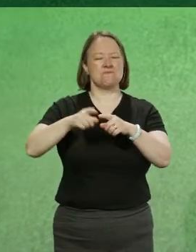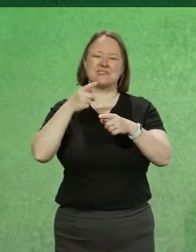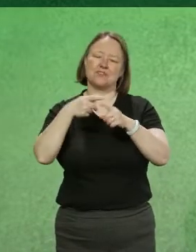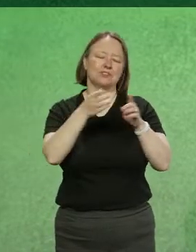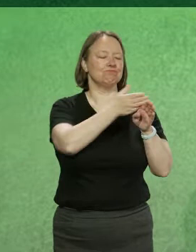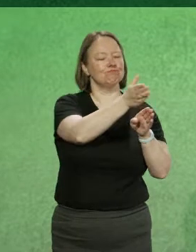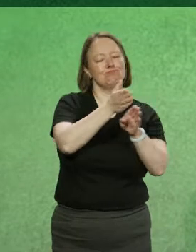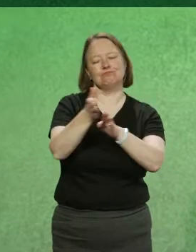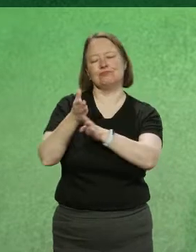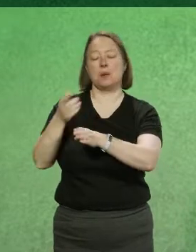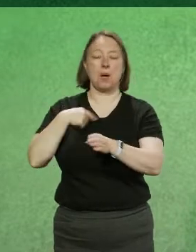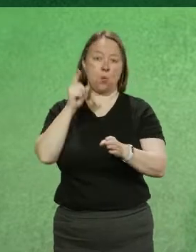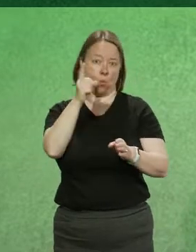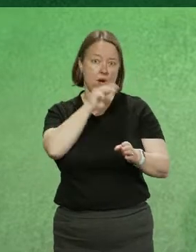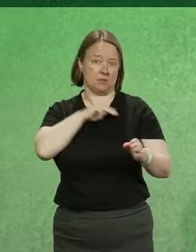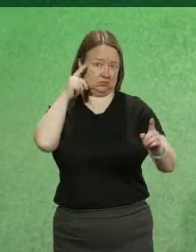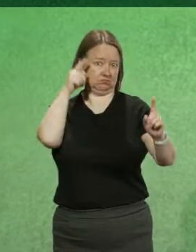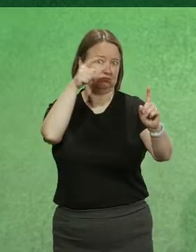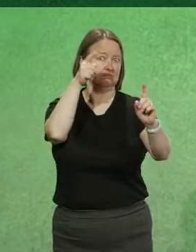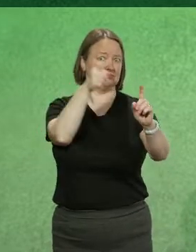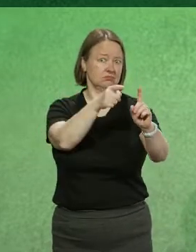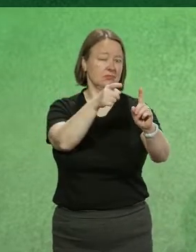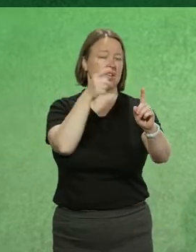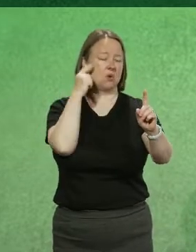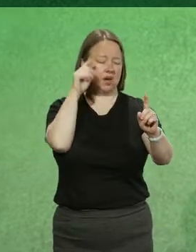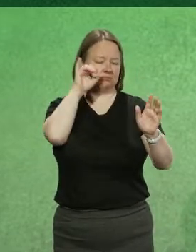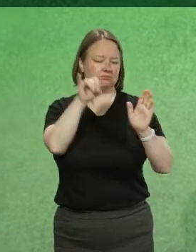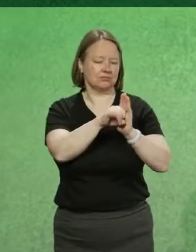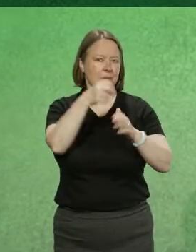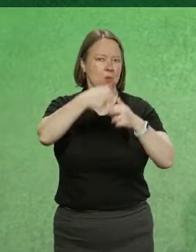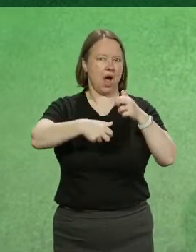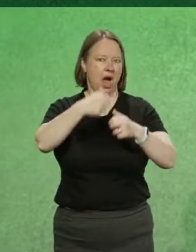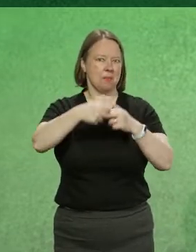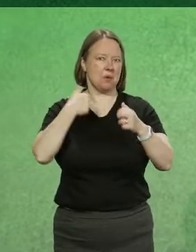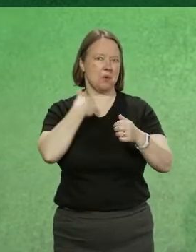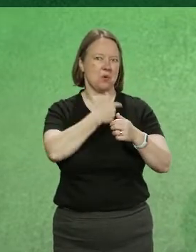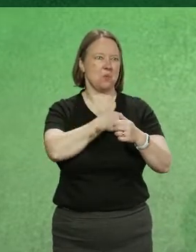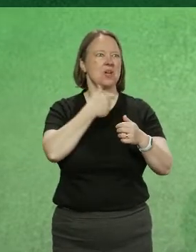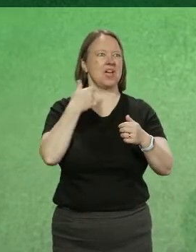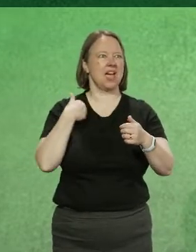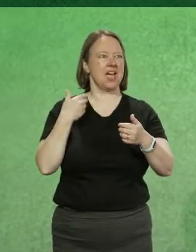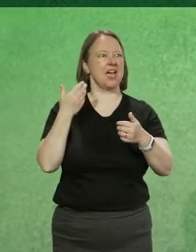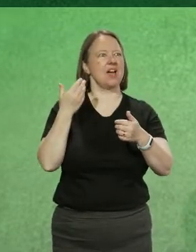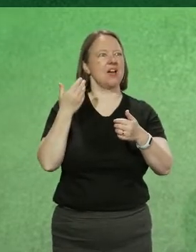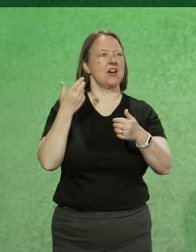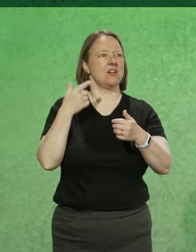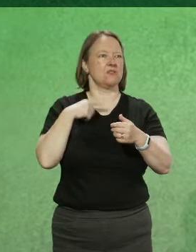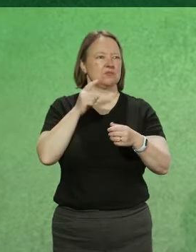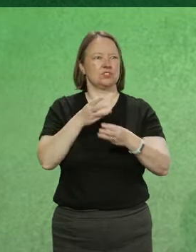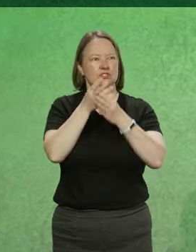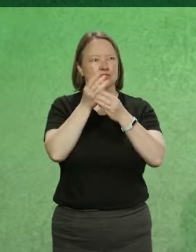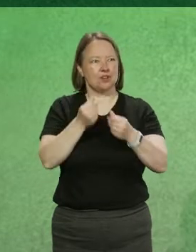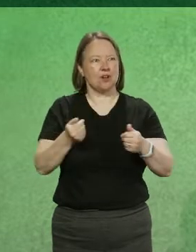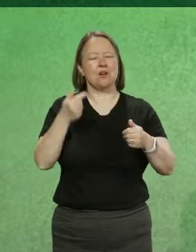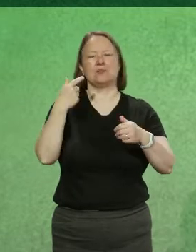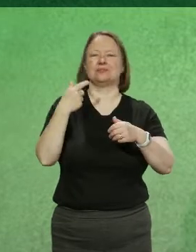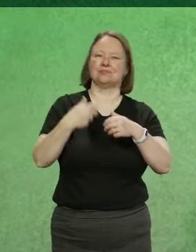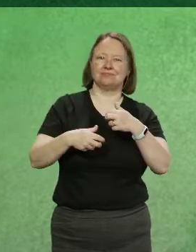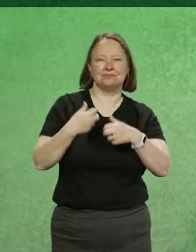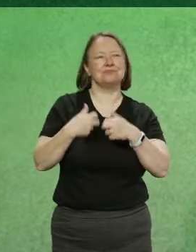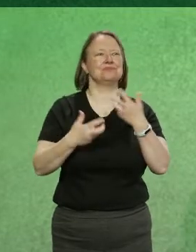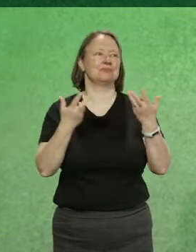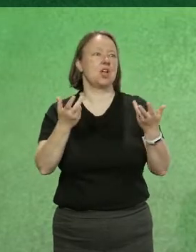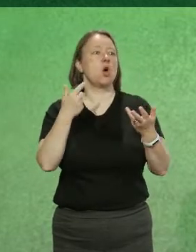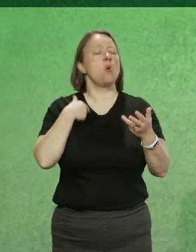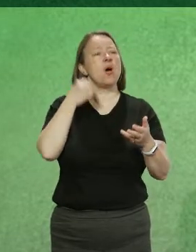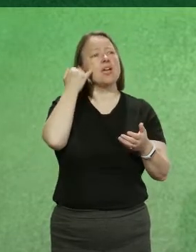disciplines, yet with one vision. And targeting the problem I identified, we have come with our circular solution. What if